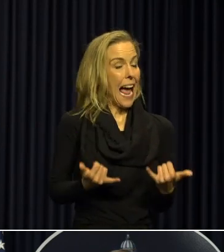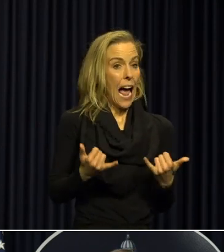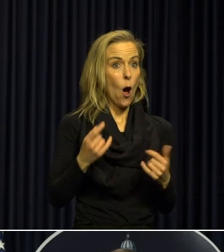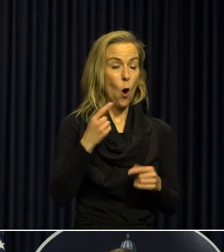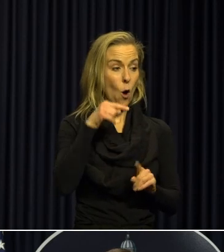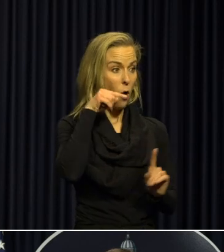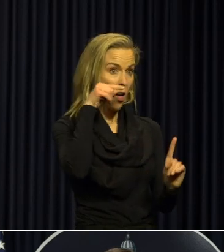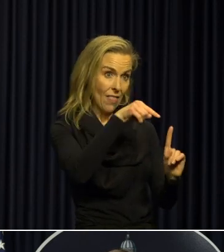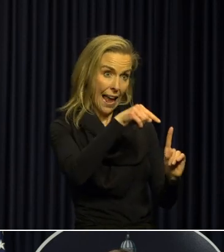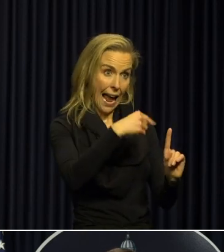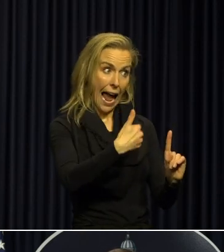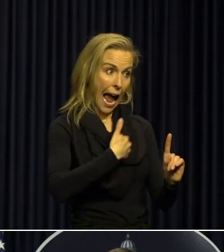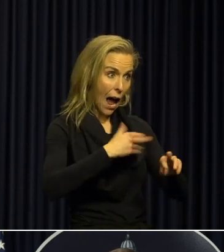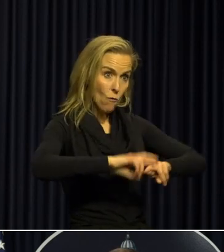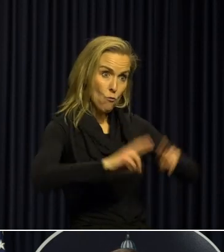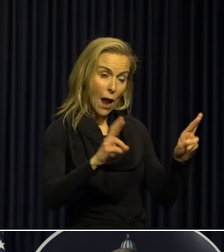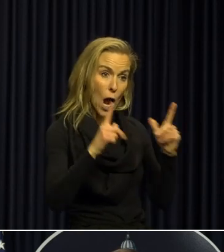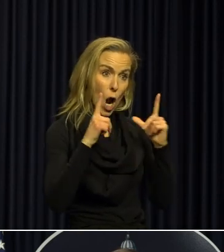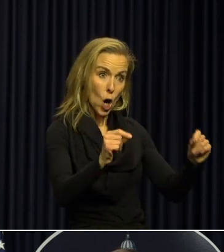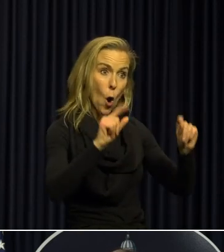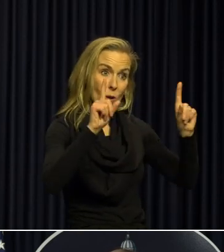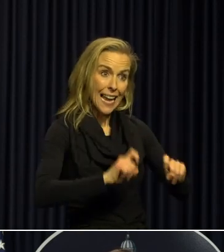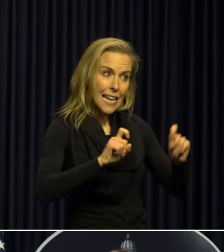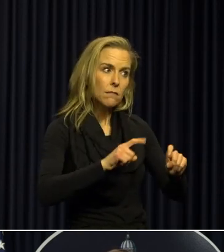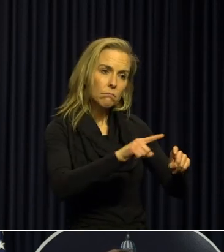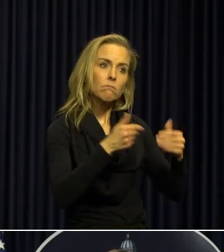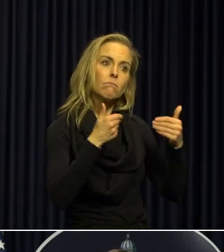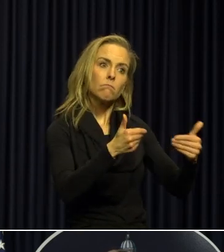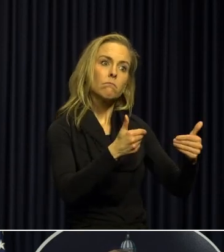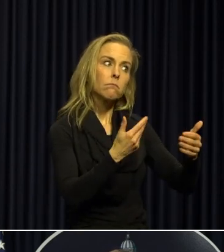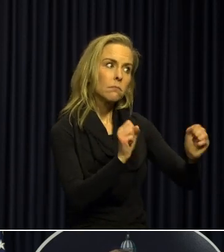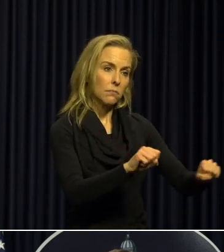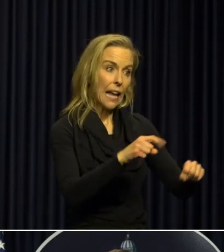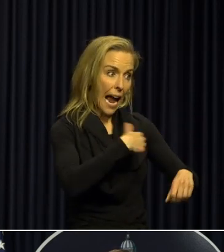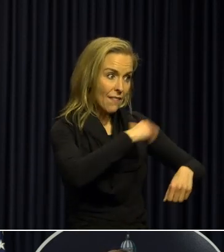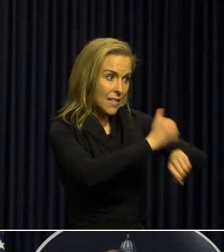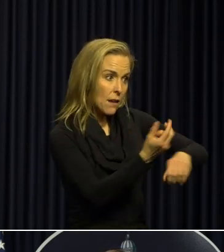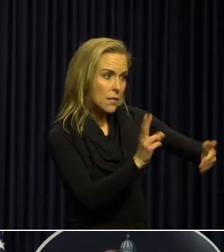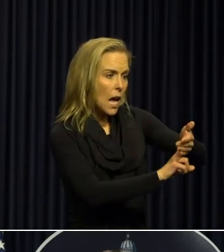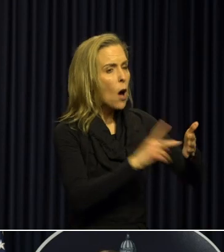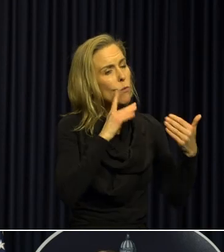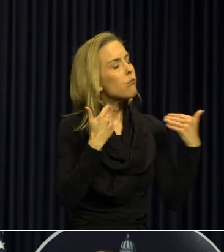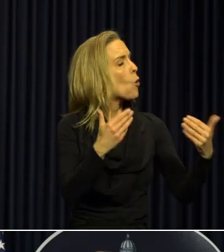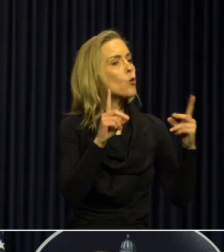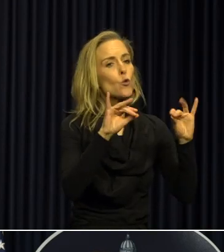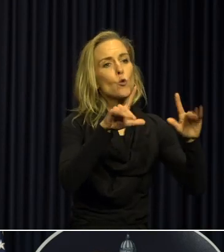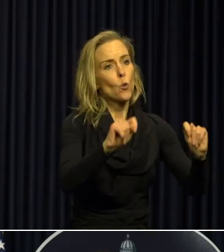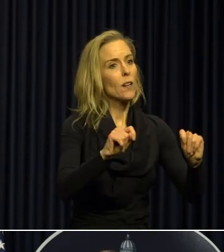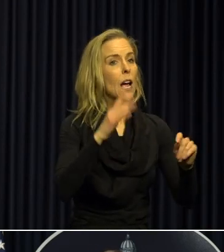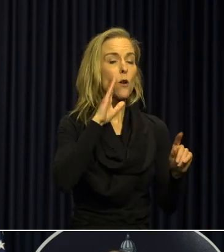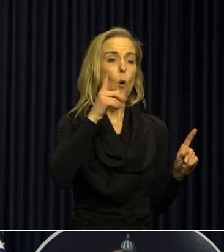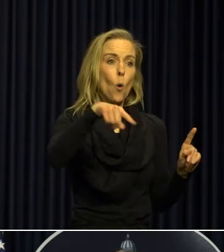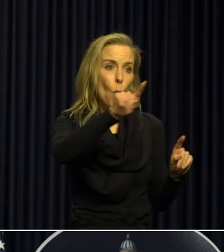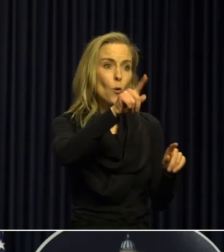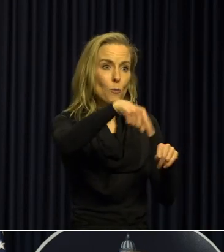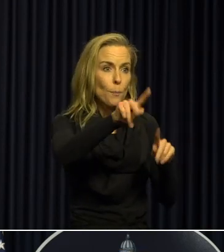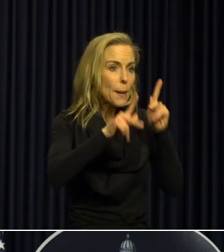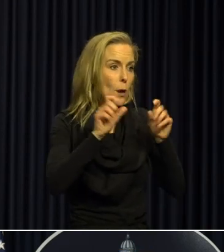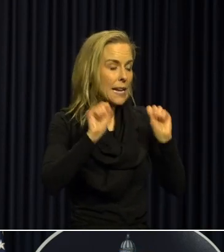to go and a sign up for it, we're going to do it because I know our people can follow the sites